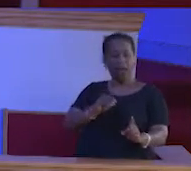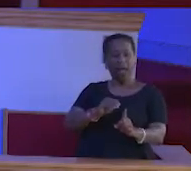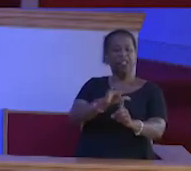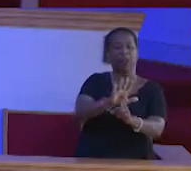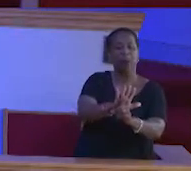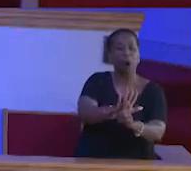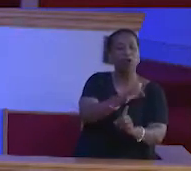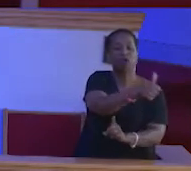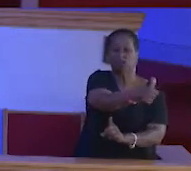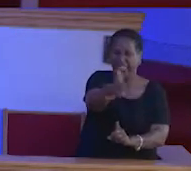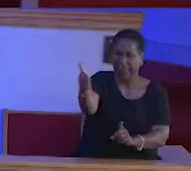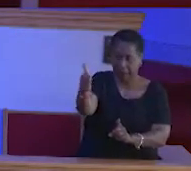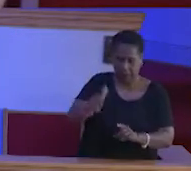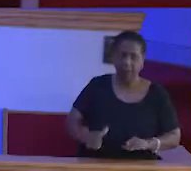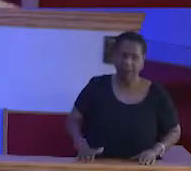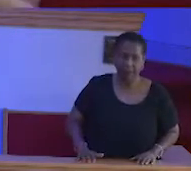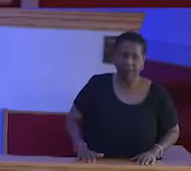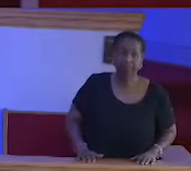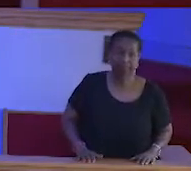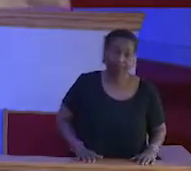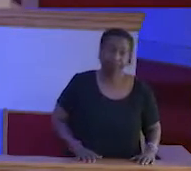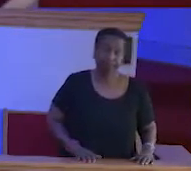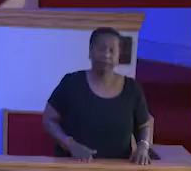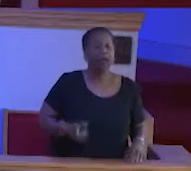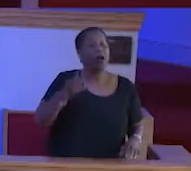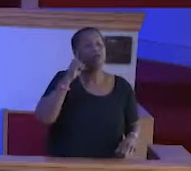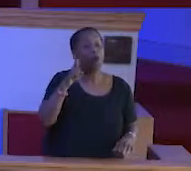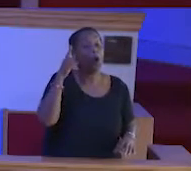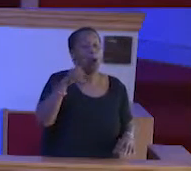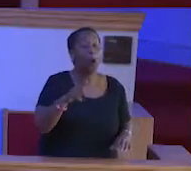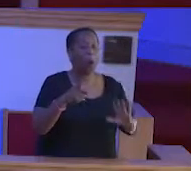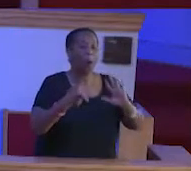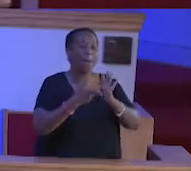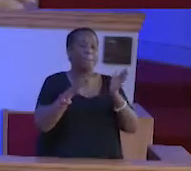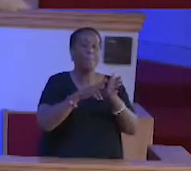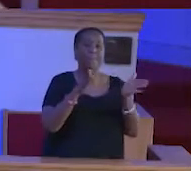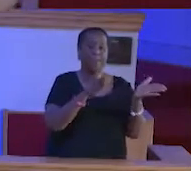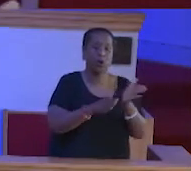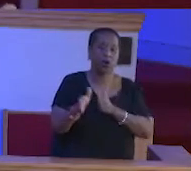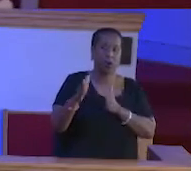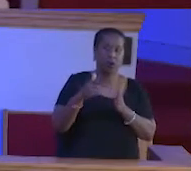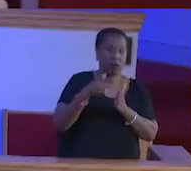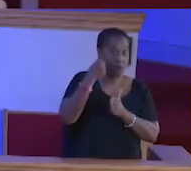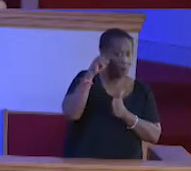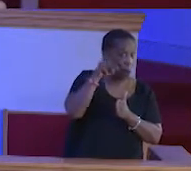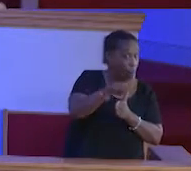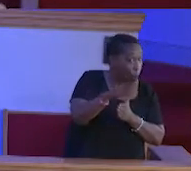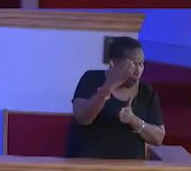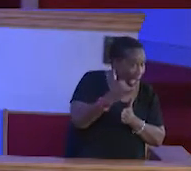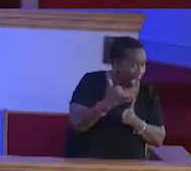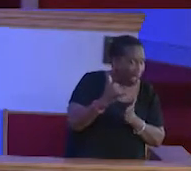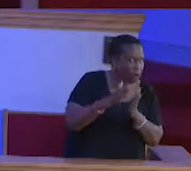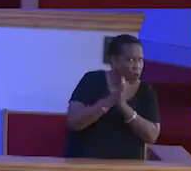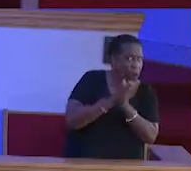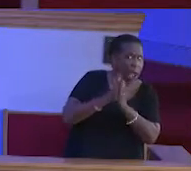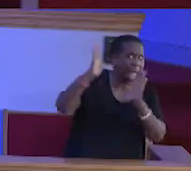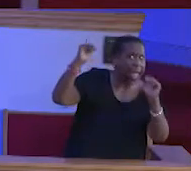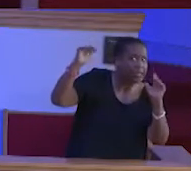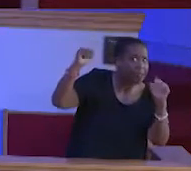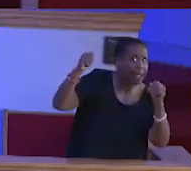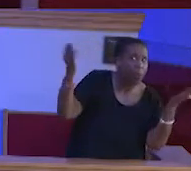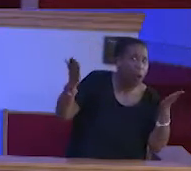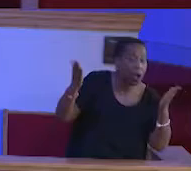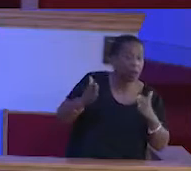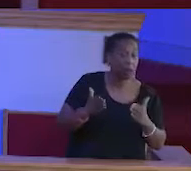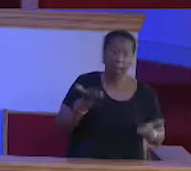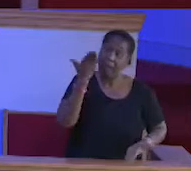yourself for the purposes of expectation. And maybe the